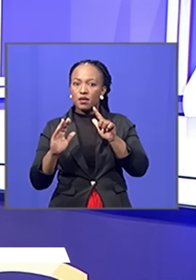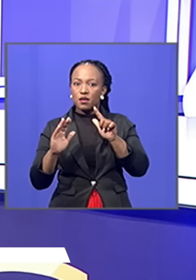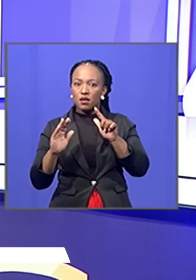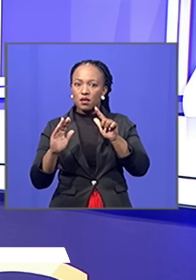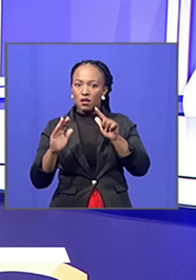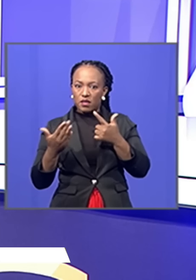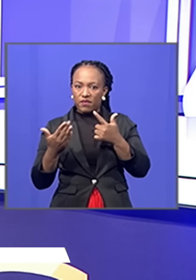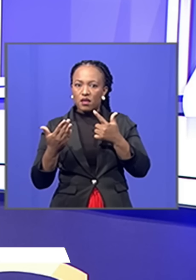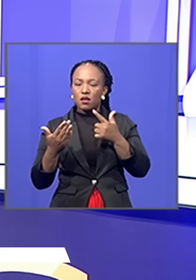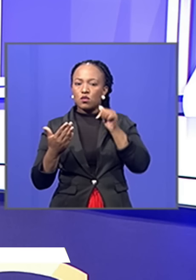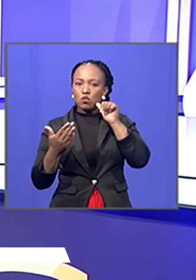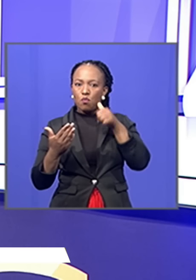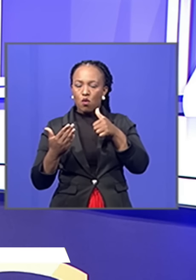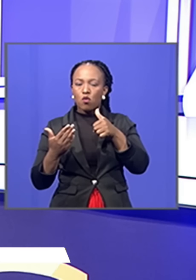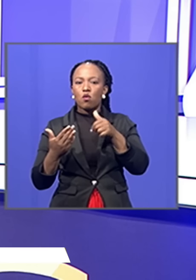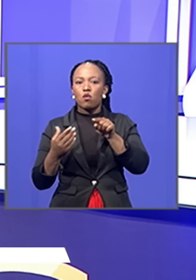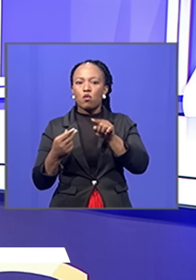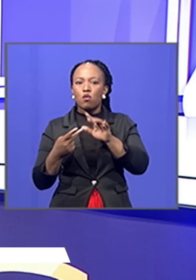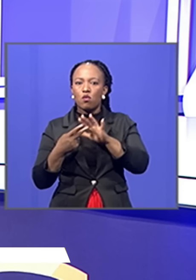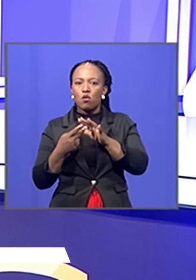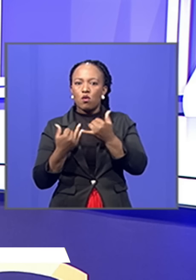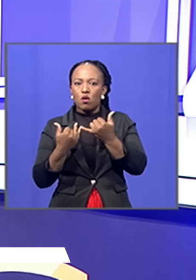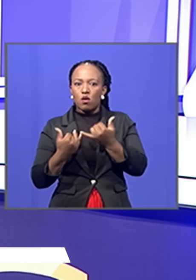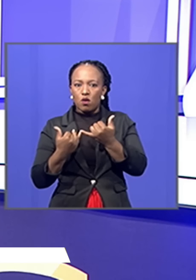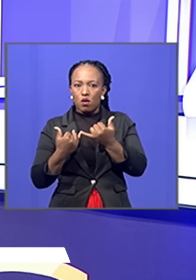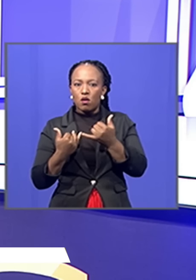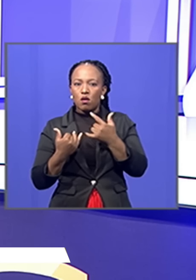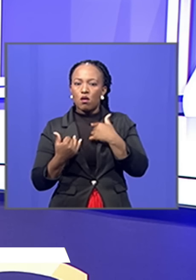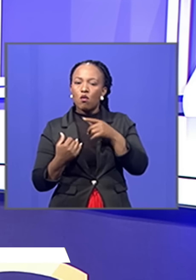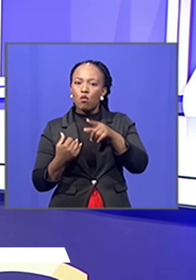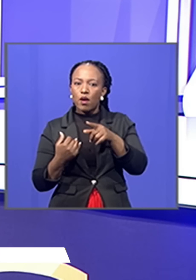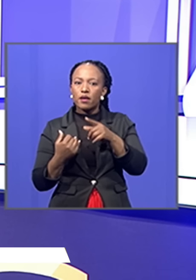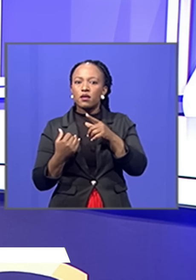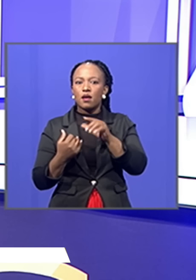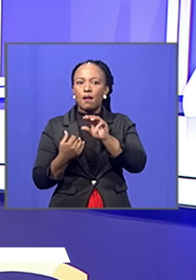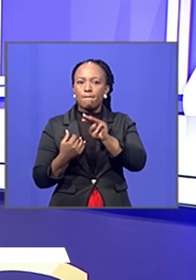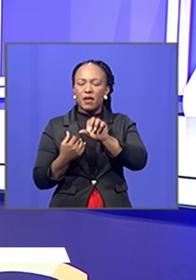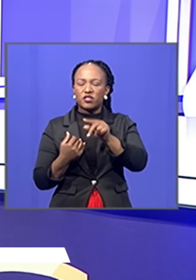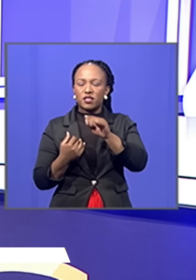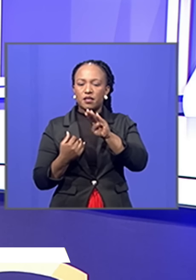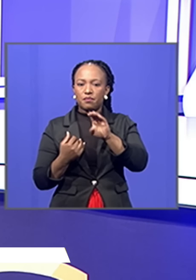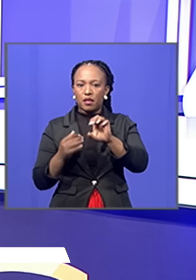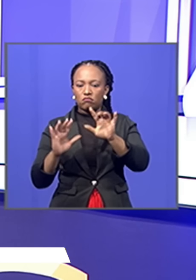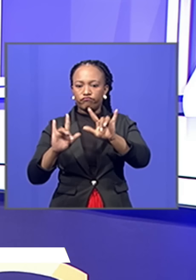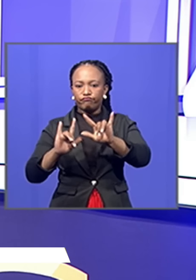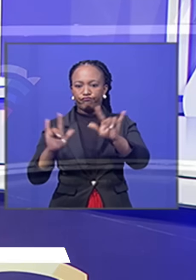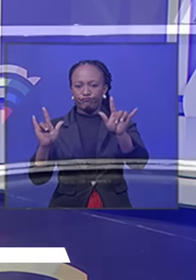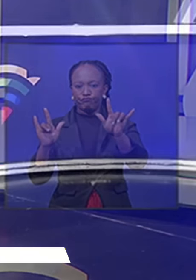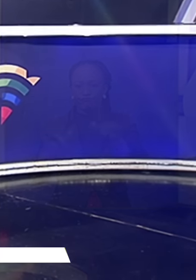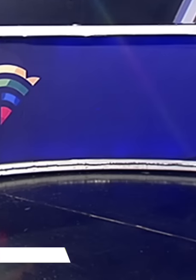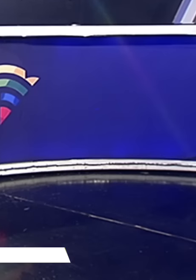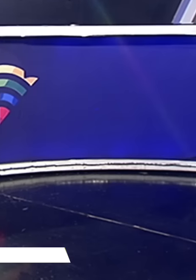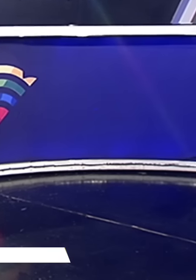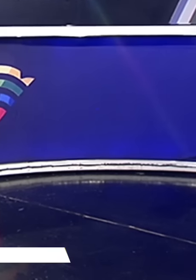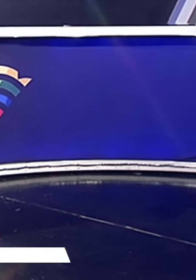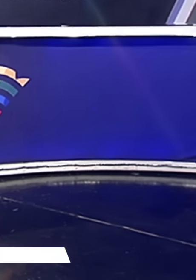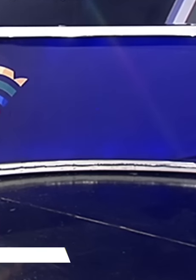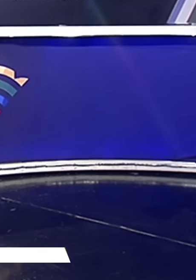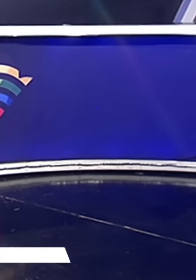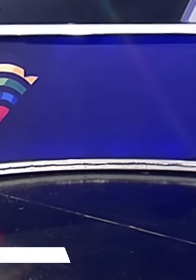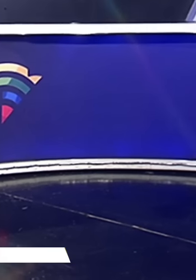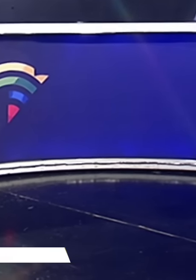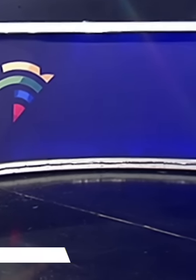le lehae go SASA go latela kakanyo ya maemo a boso ka Mashibe Kganyago go šegofetše Shalom.